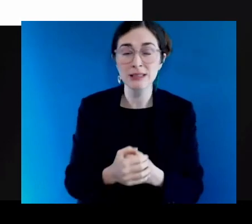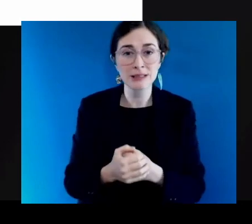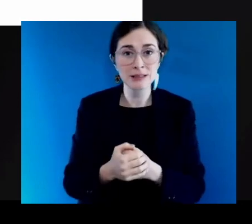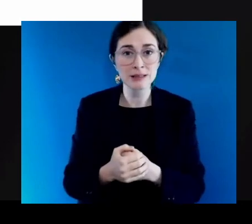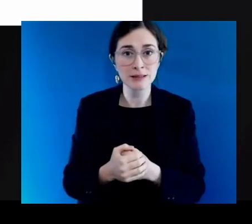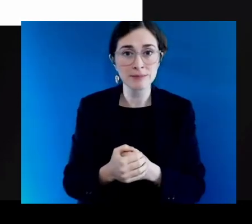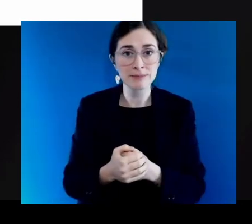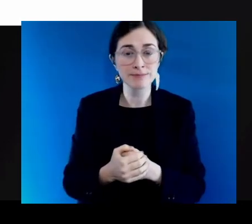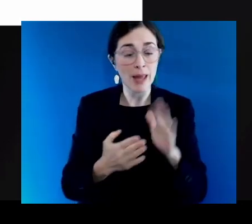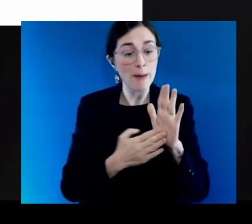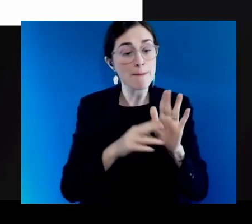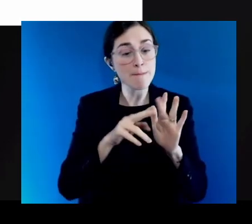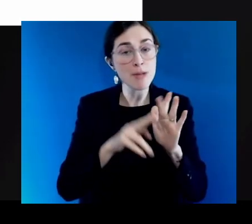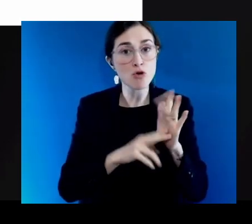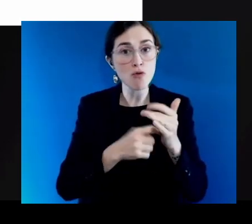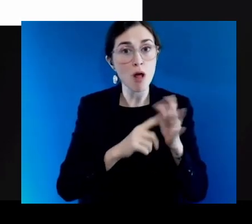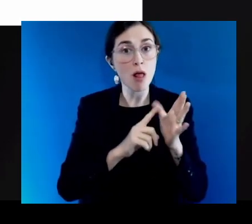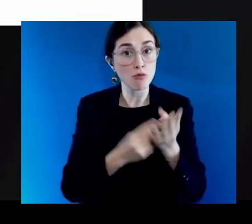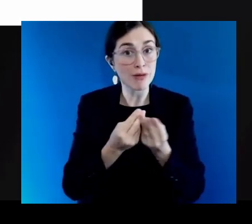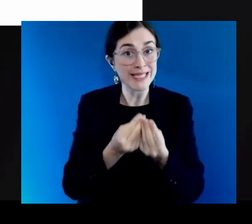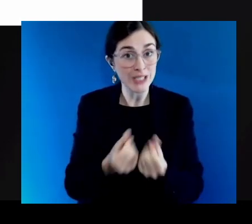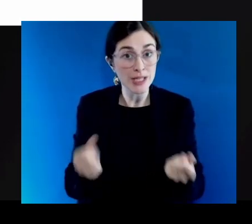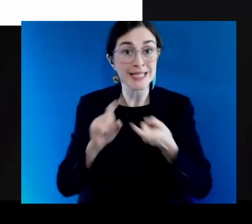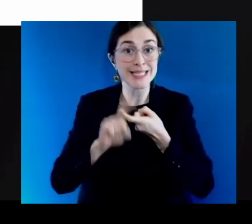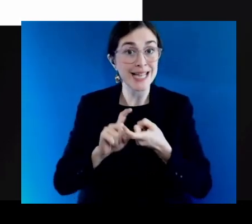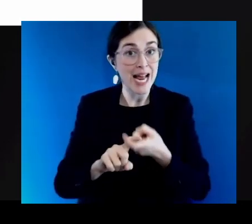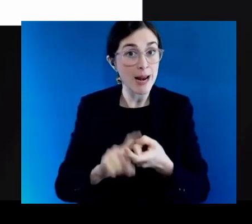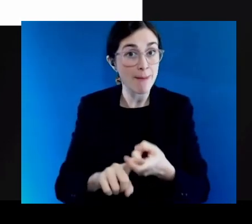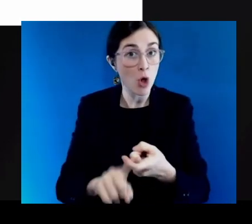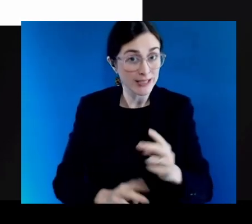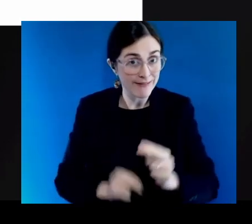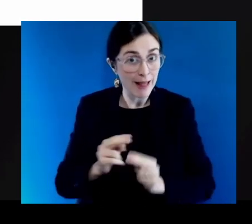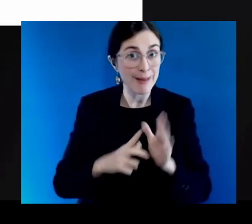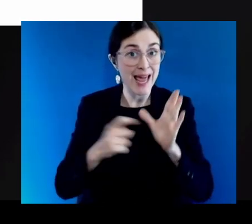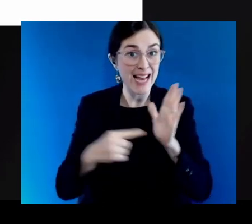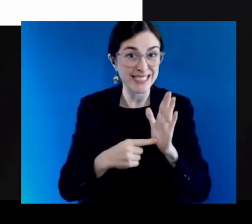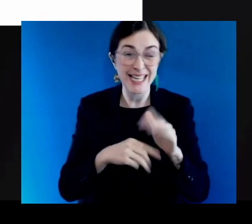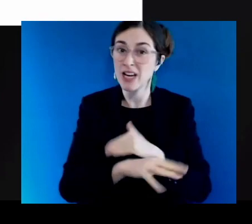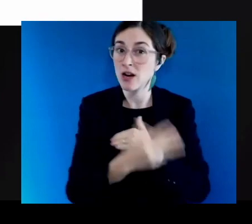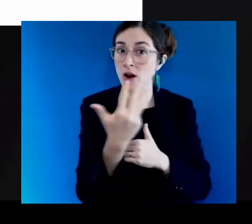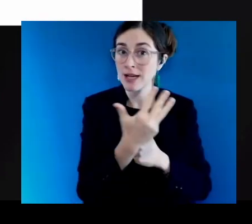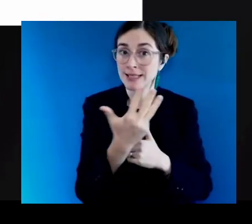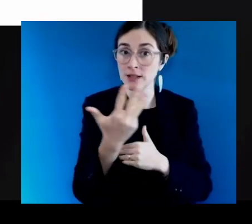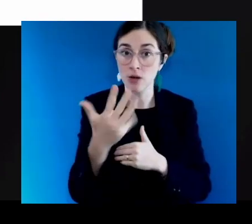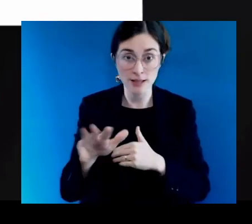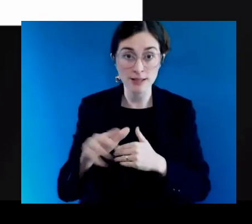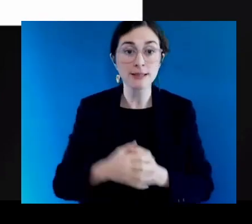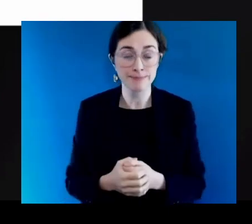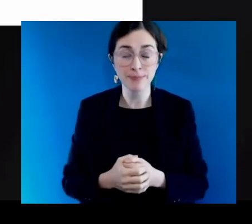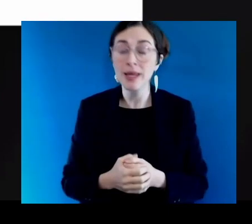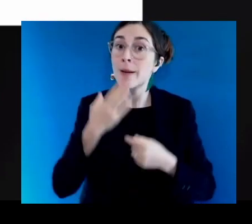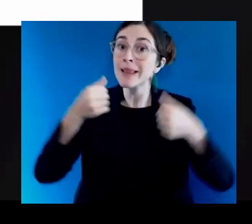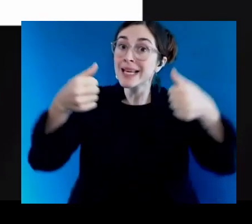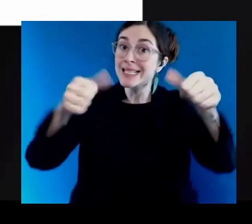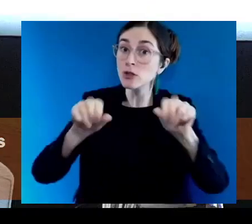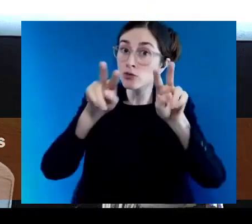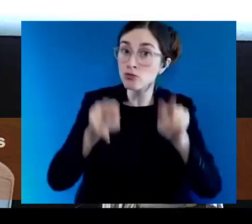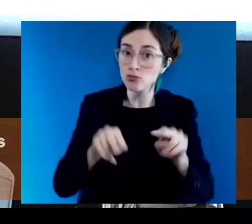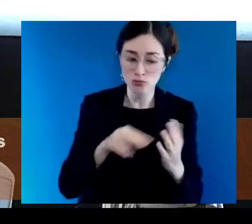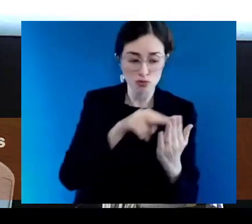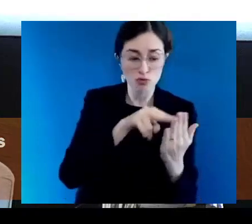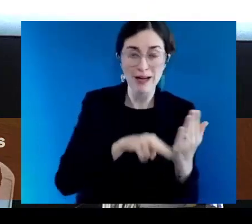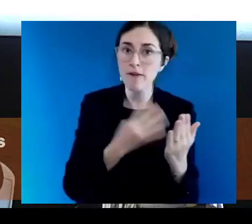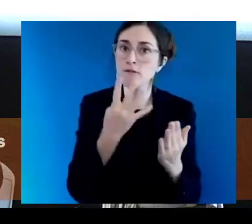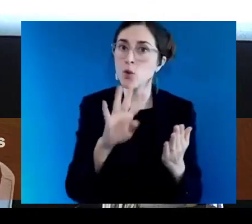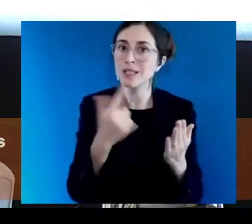Resources Sustainable Development Act 1990, Victoria. And 47, please. The